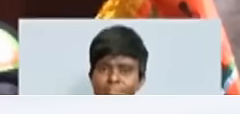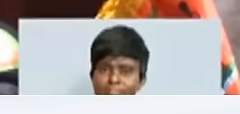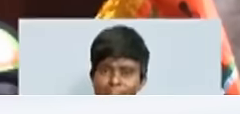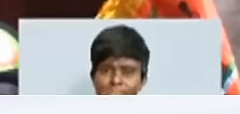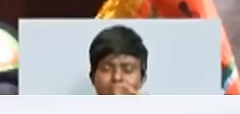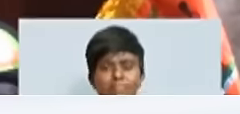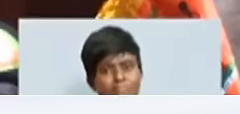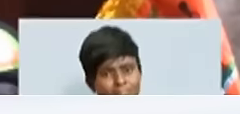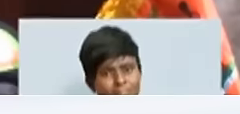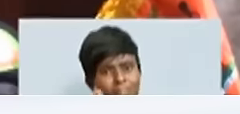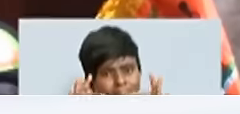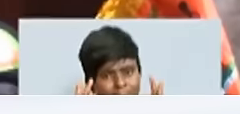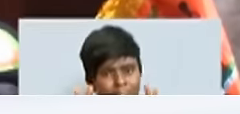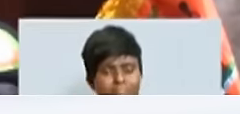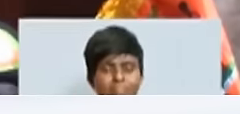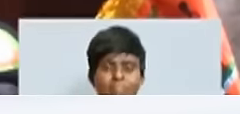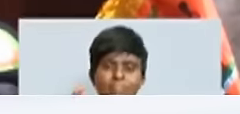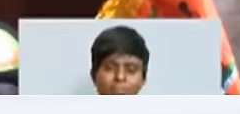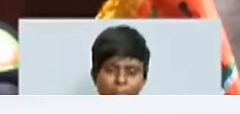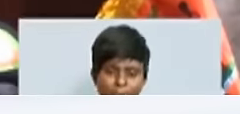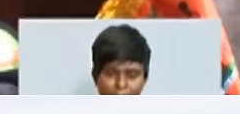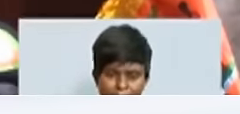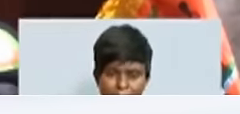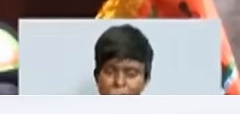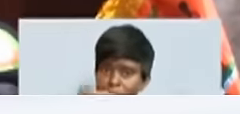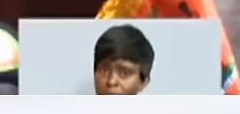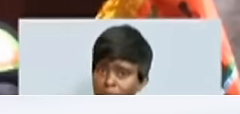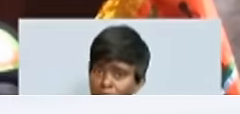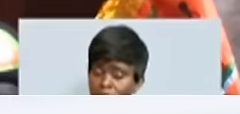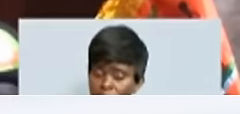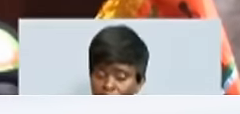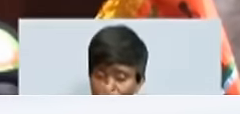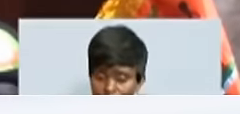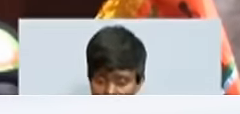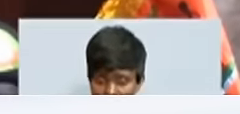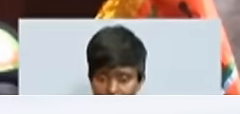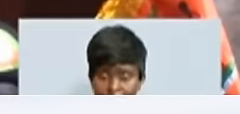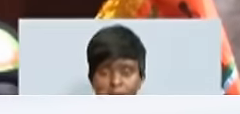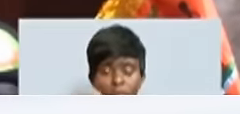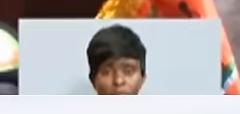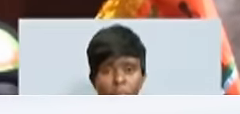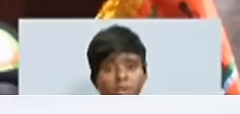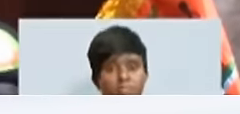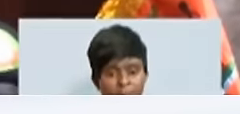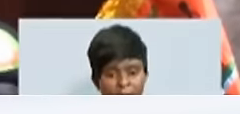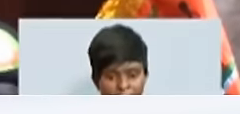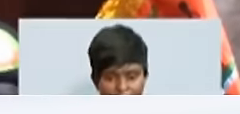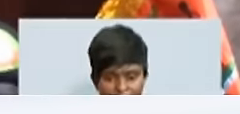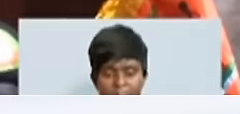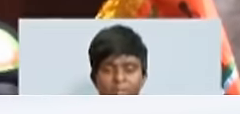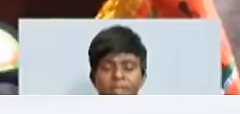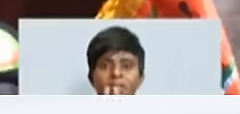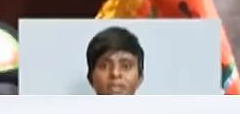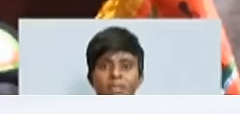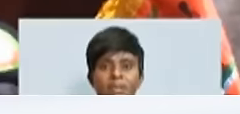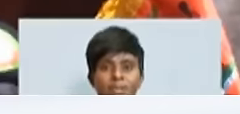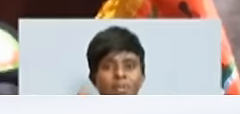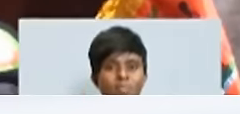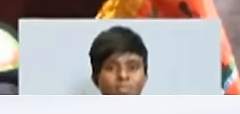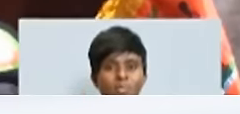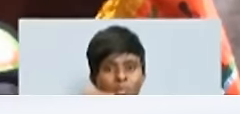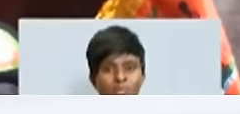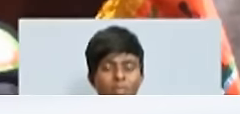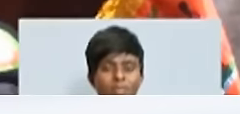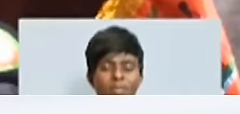clean and to make it a place we should take more pride to live in. It's a duty of all